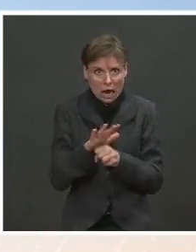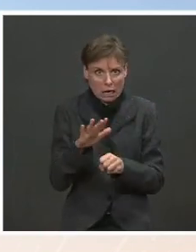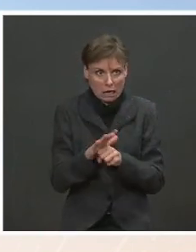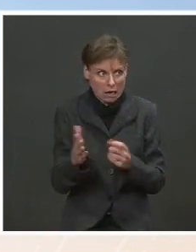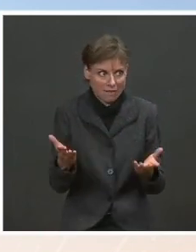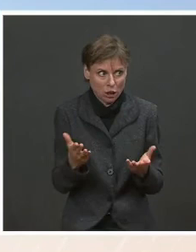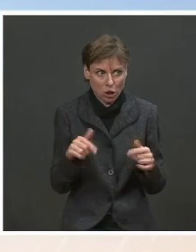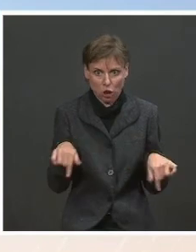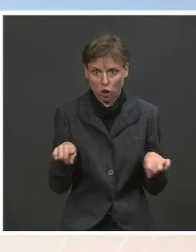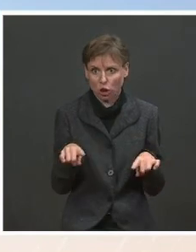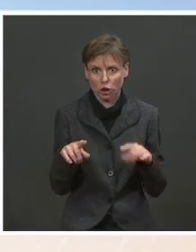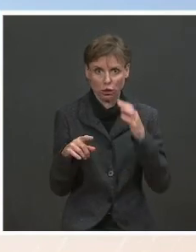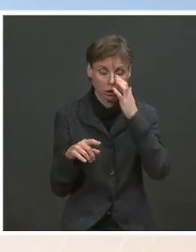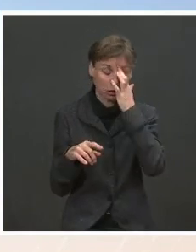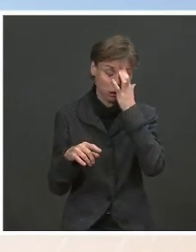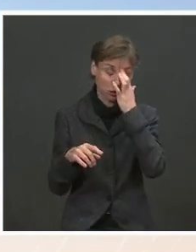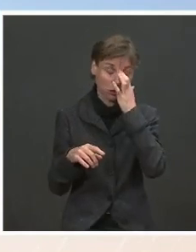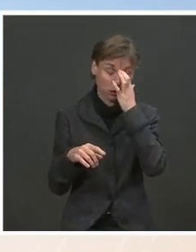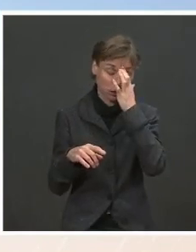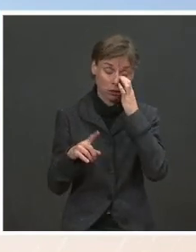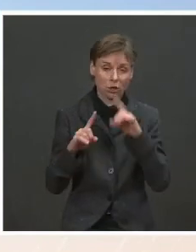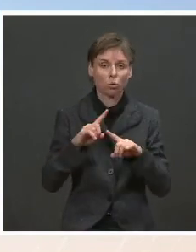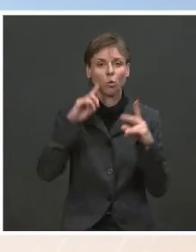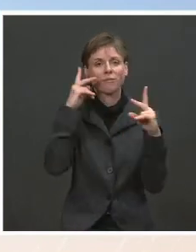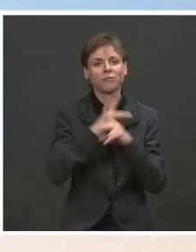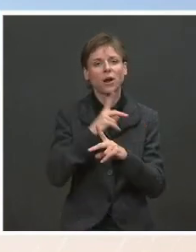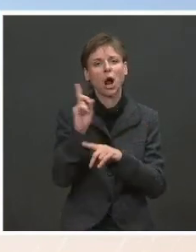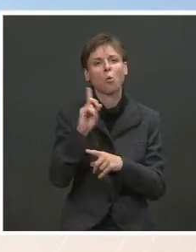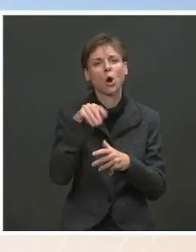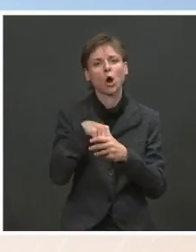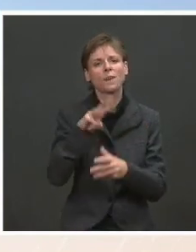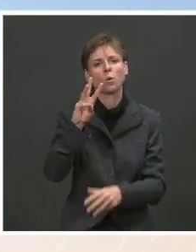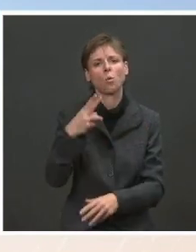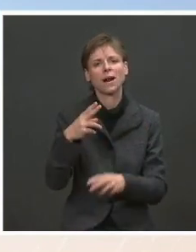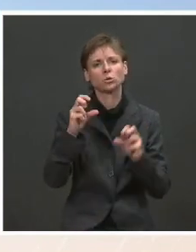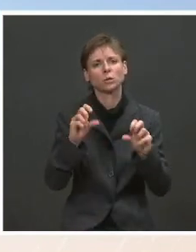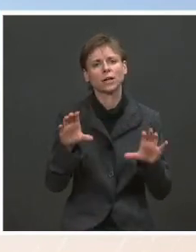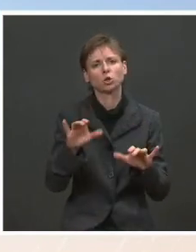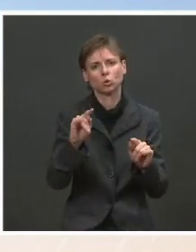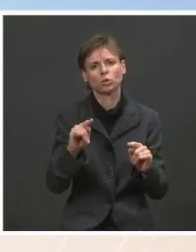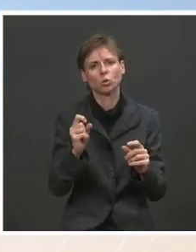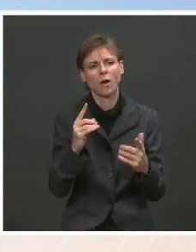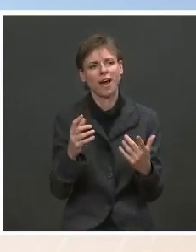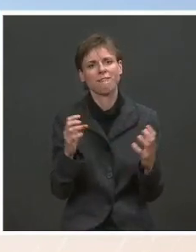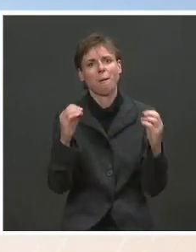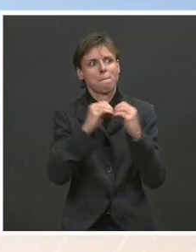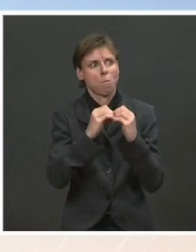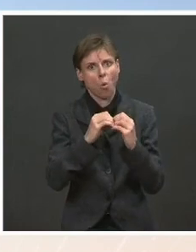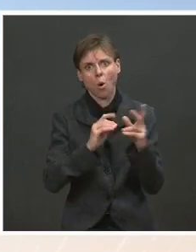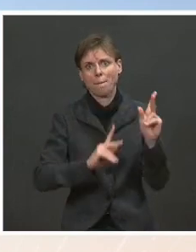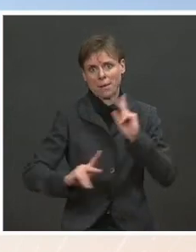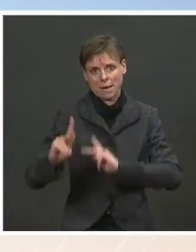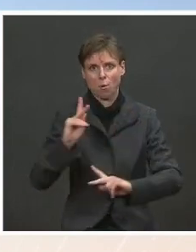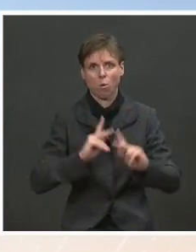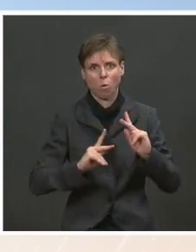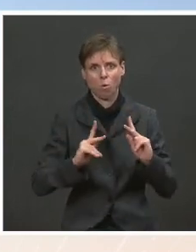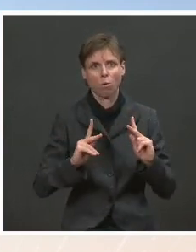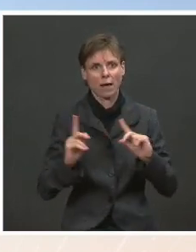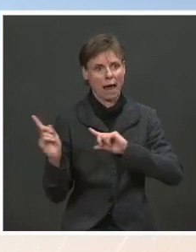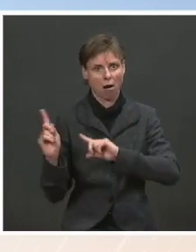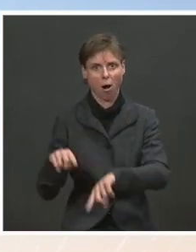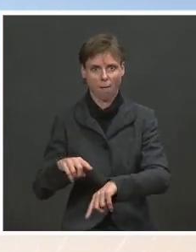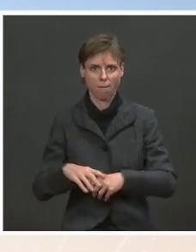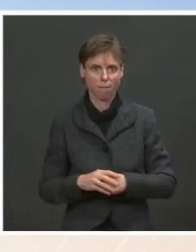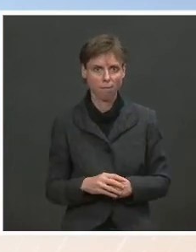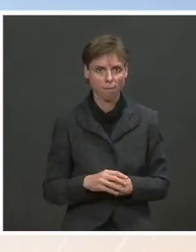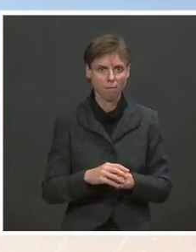are working to figure out where we can do it in the White House to ensure we have a greater number of people who can attend, and we will do that in